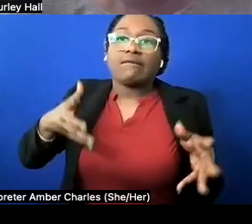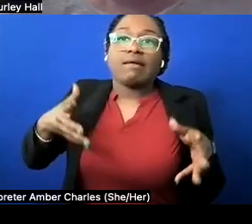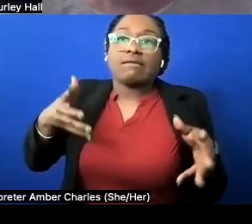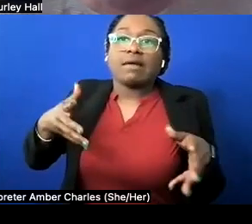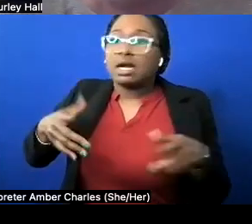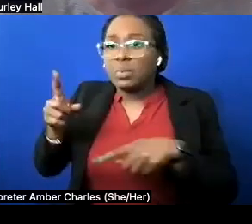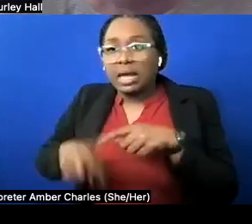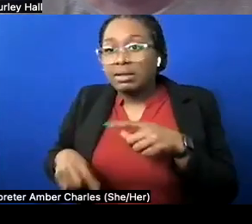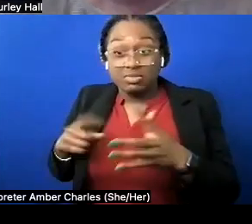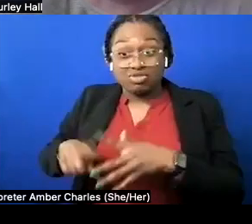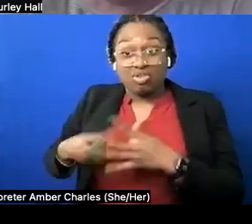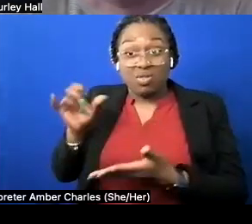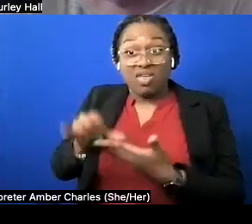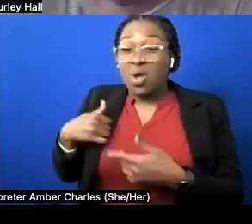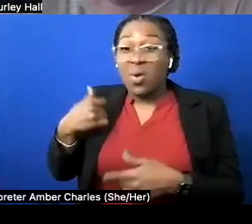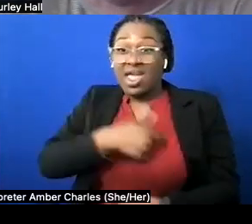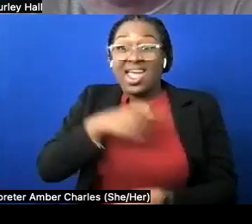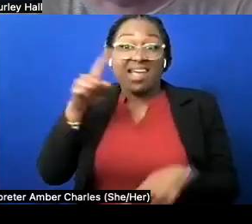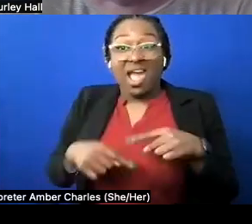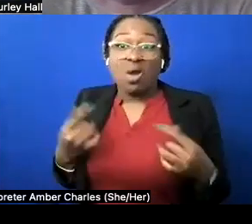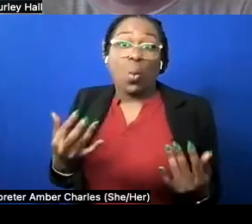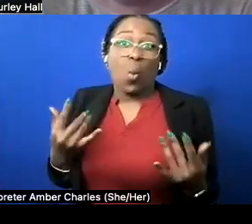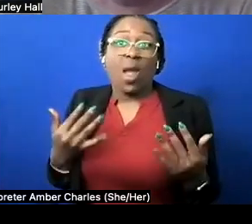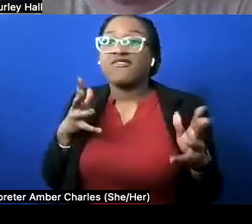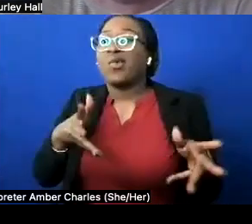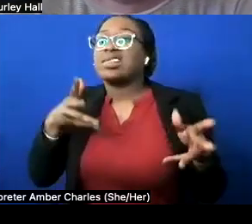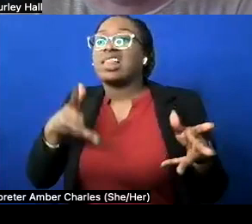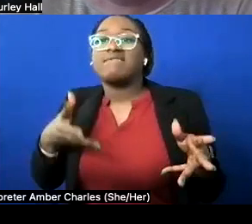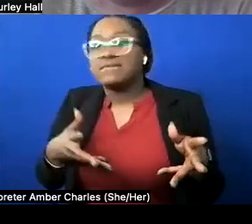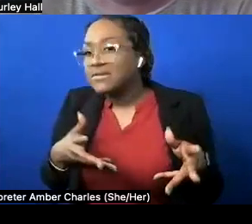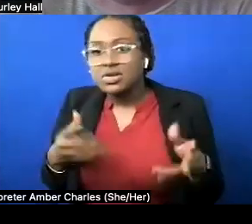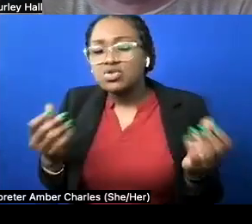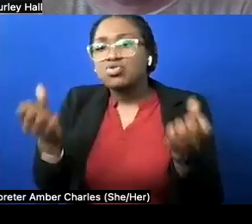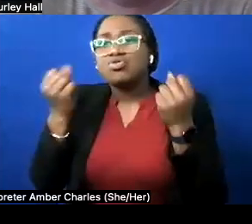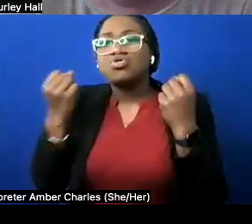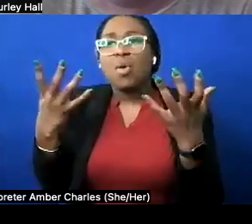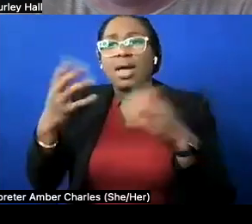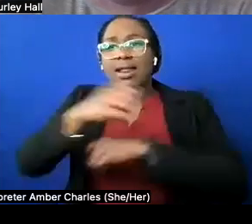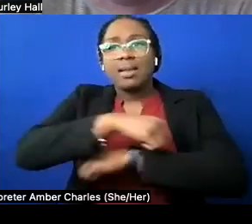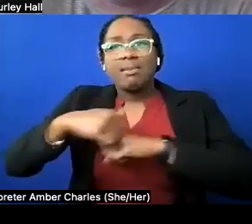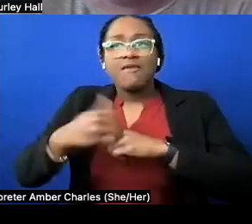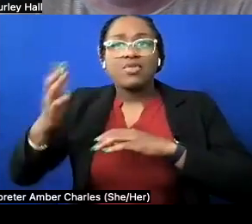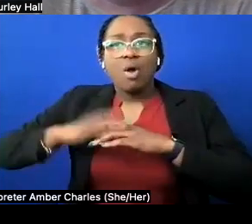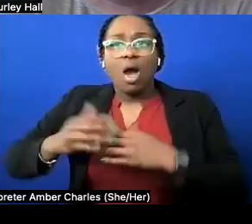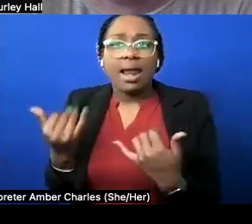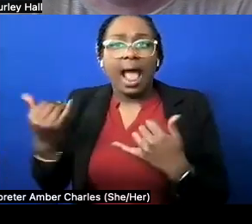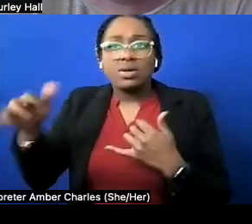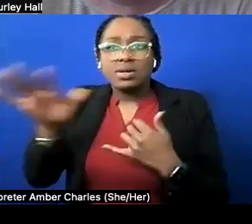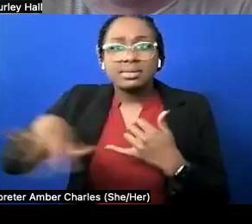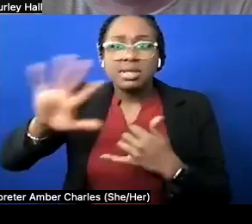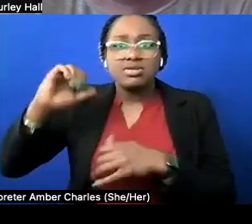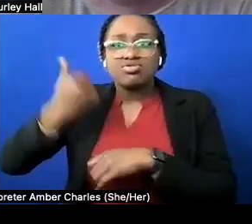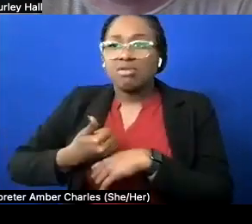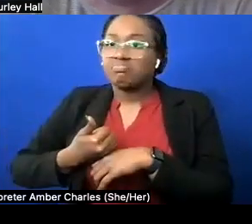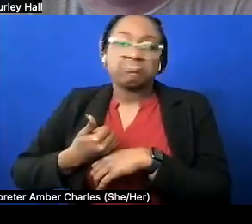we cannot wait for breadcrumbs. Let me start there. We can't wait for breadcrumbs. I think so many of these platforms that we're on, so many of these spaces that have been created have